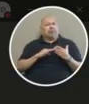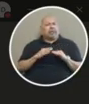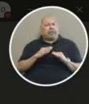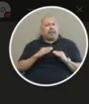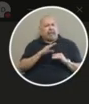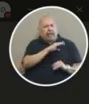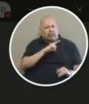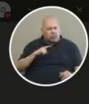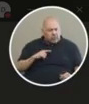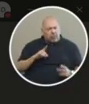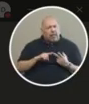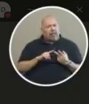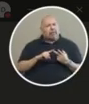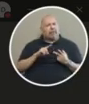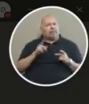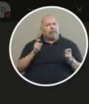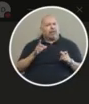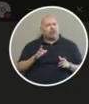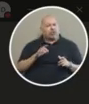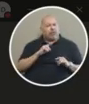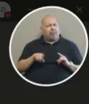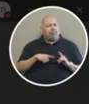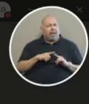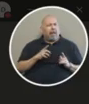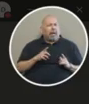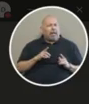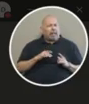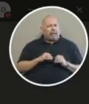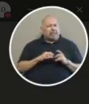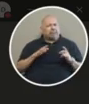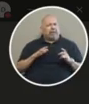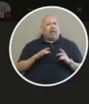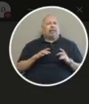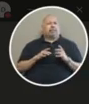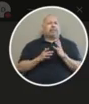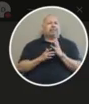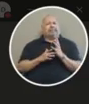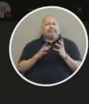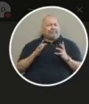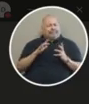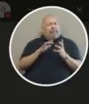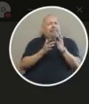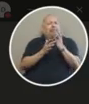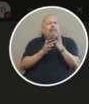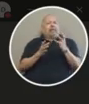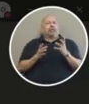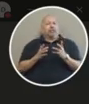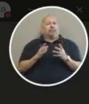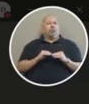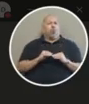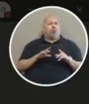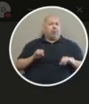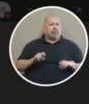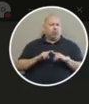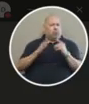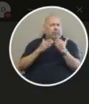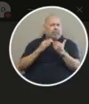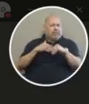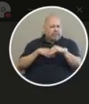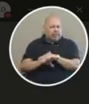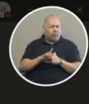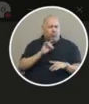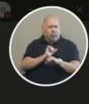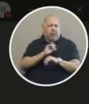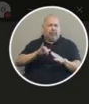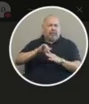at the time and the city manager at the time about kind of expanding the digital footprint of the city. I know that they had been working